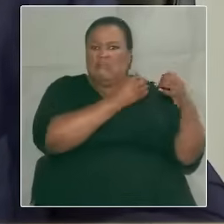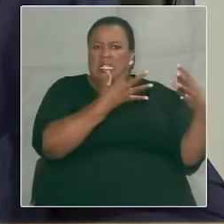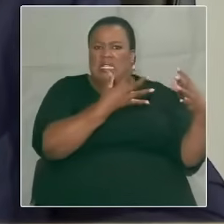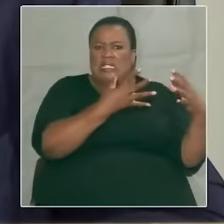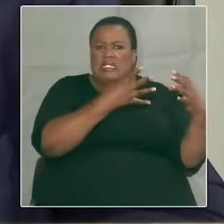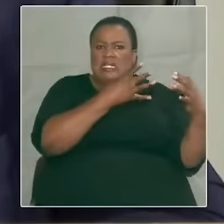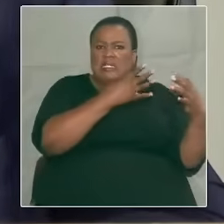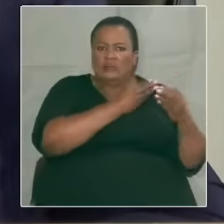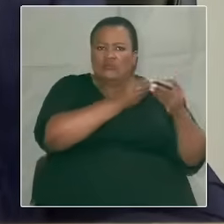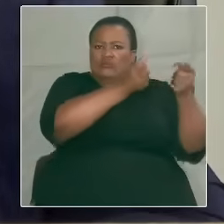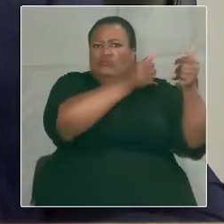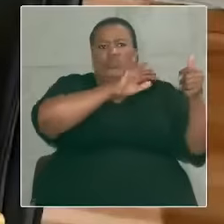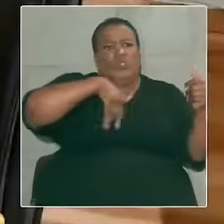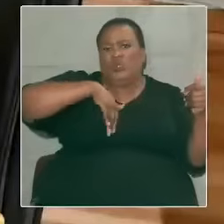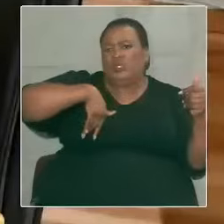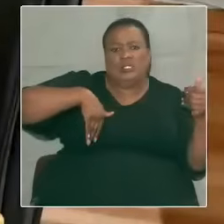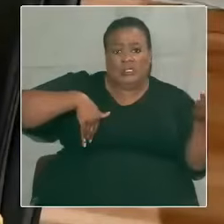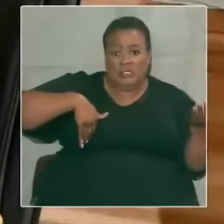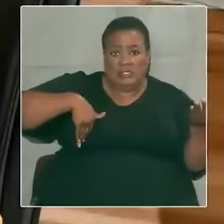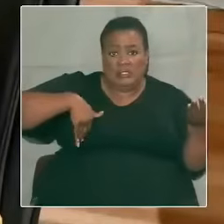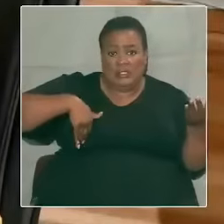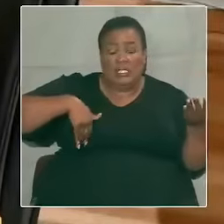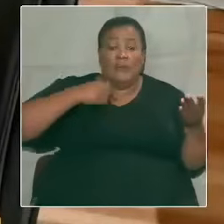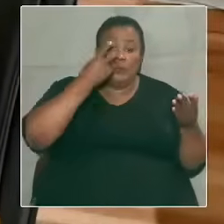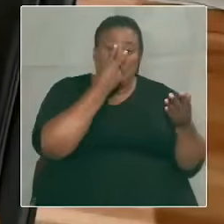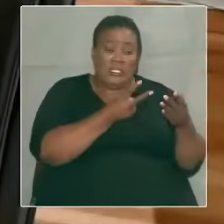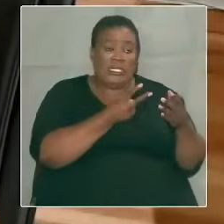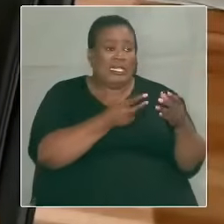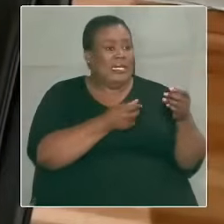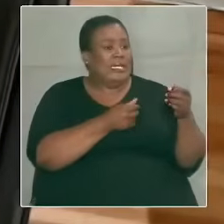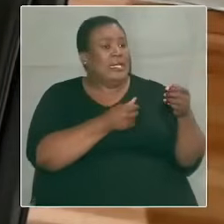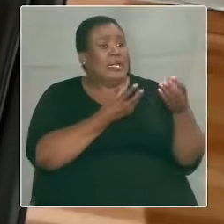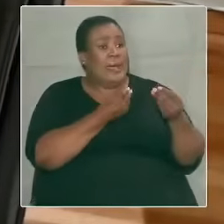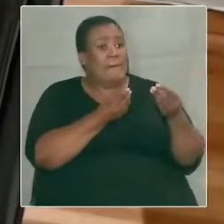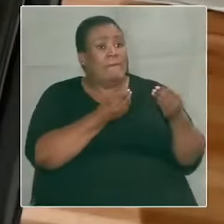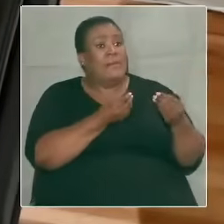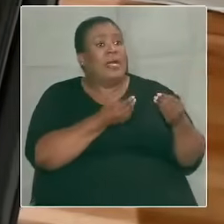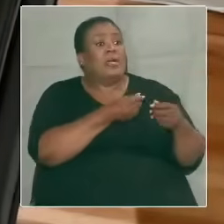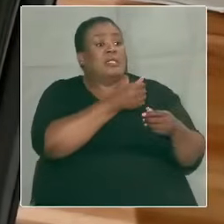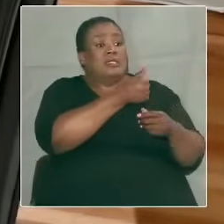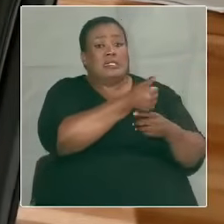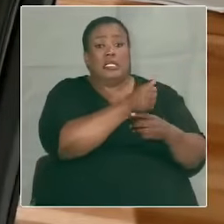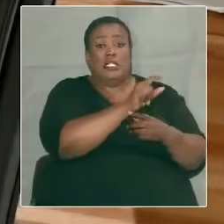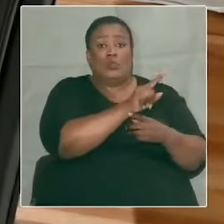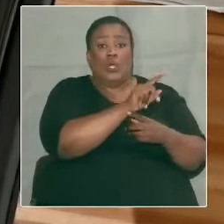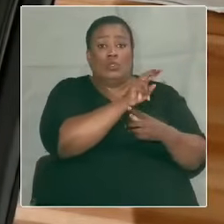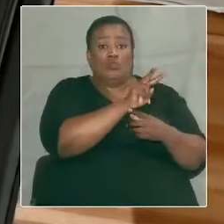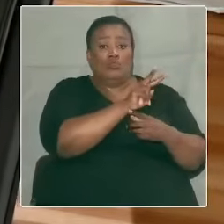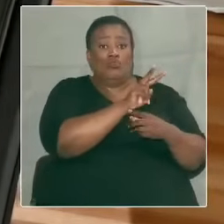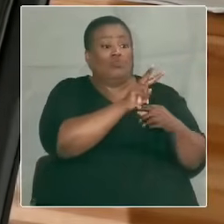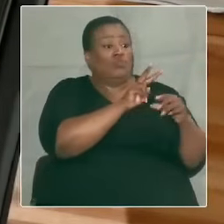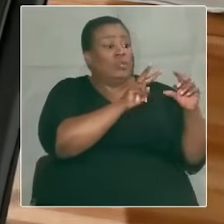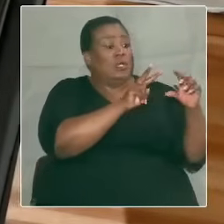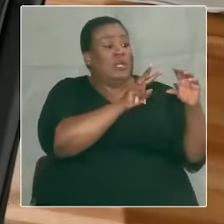You see that? Because if you just look at 612 and subtract